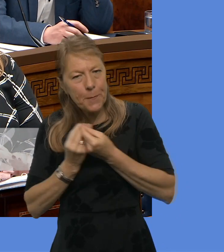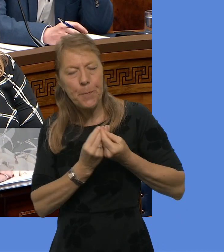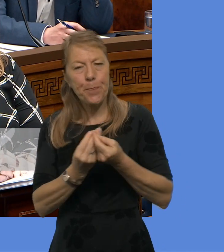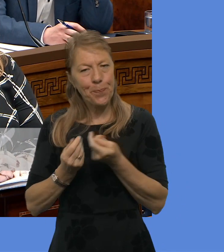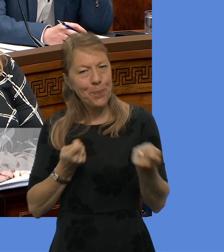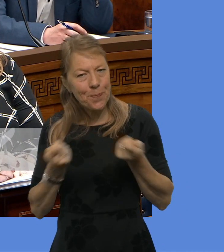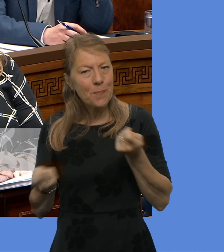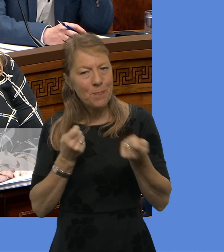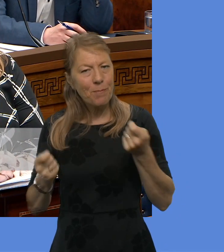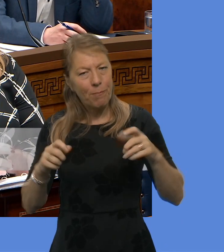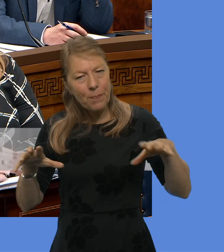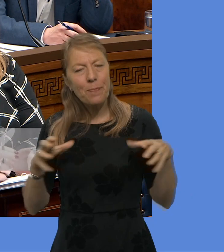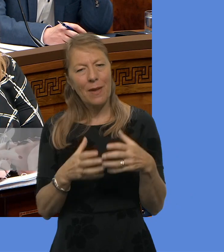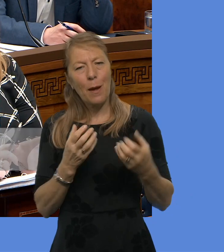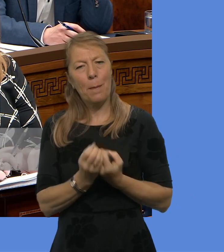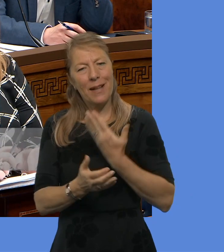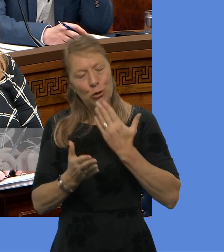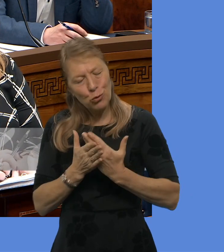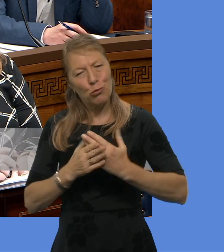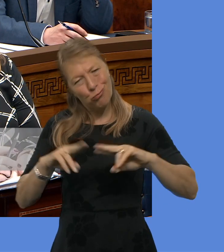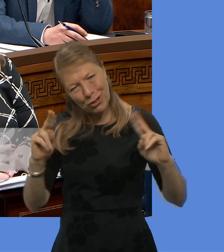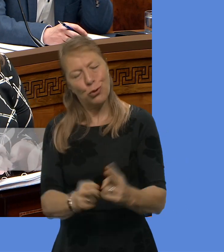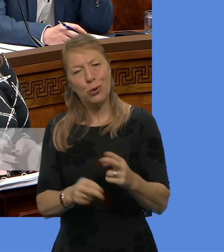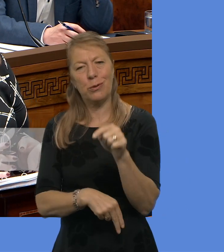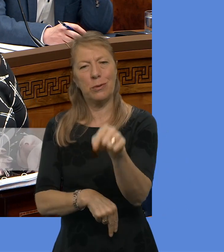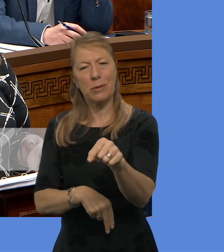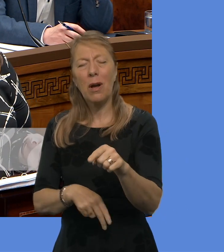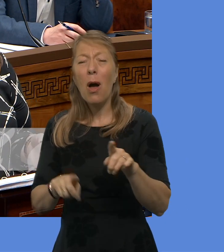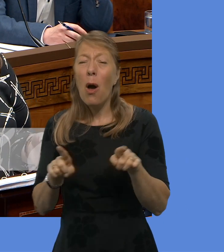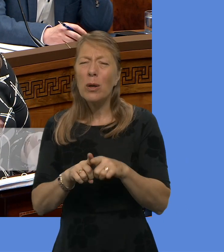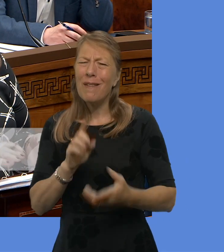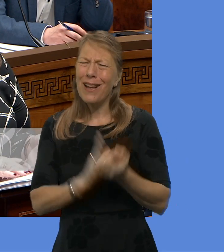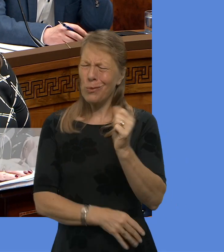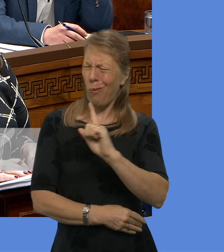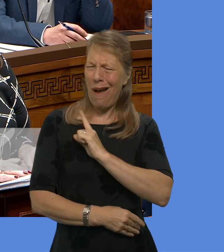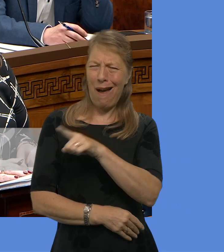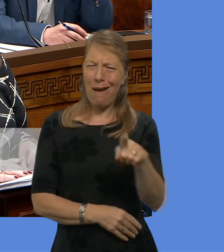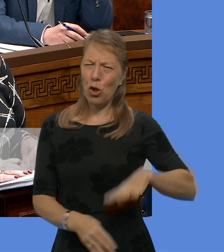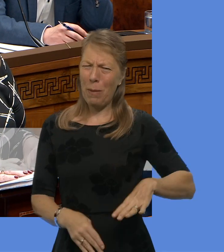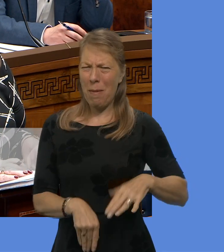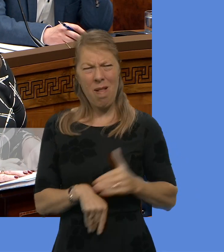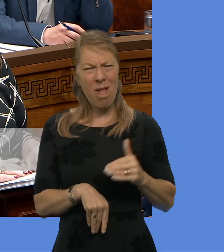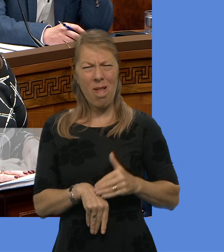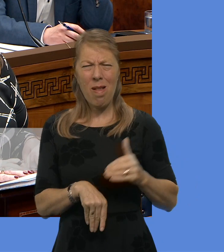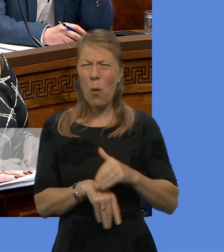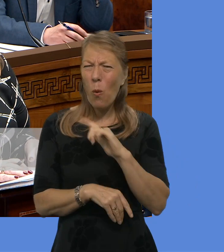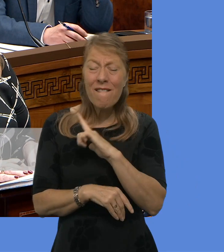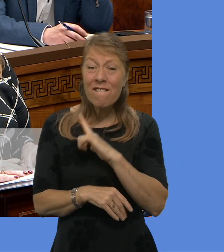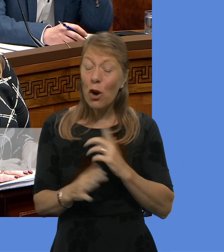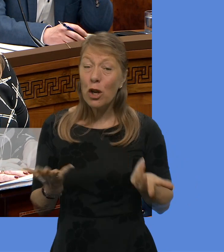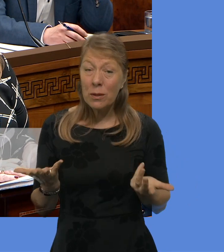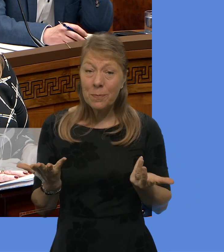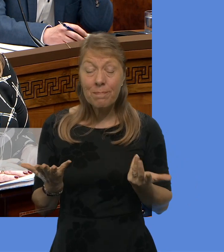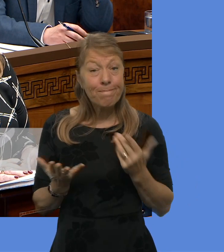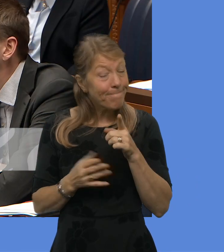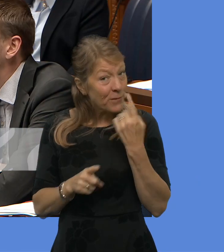response to problematic behaviours and also to the underlying causes of that behaviour. He rightly says that it is also important that communities, and particularly